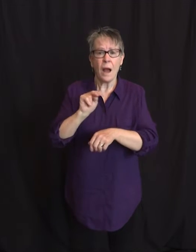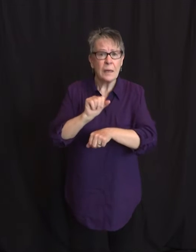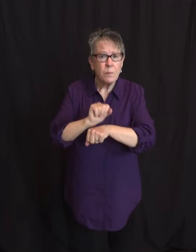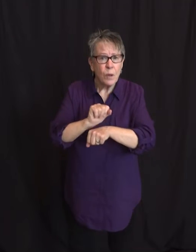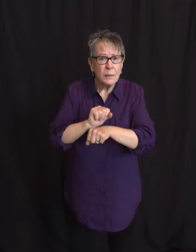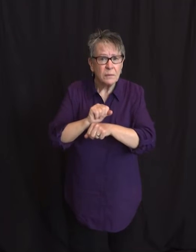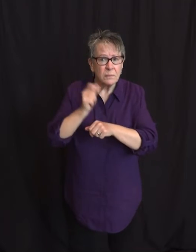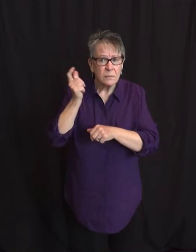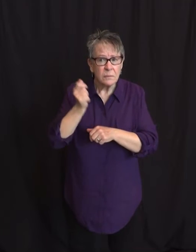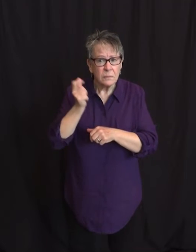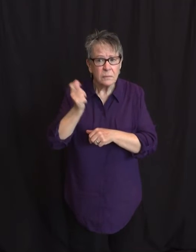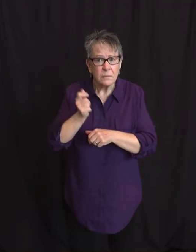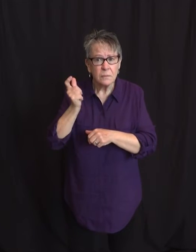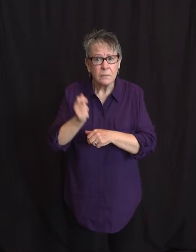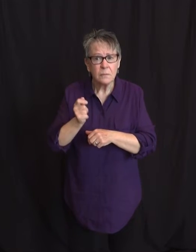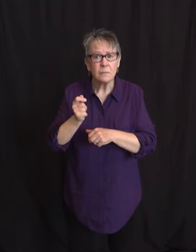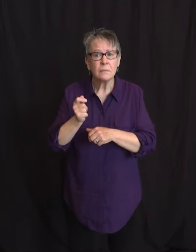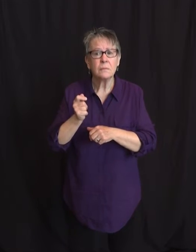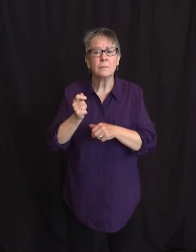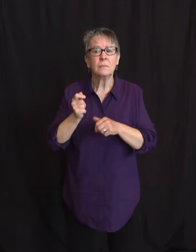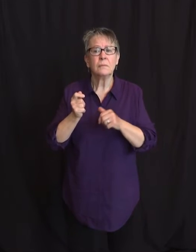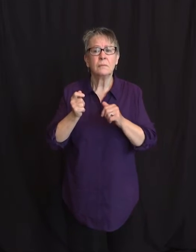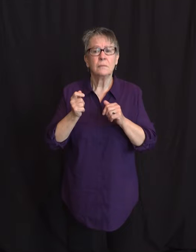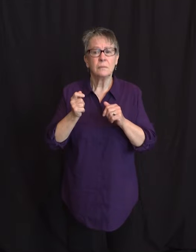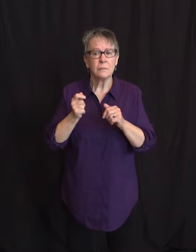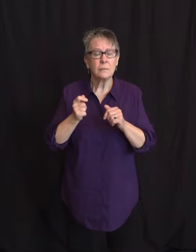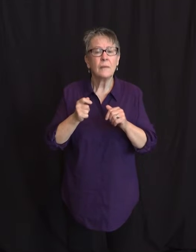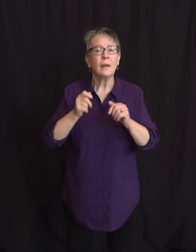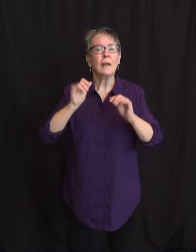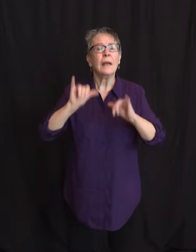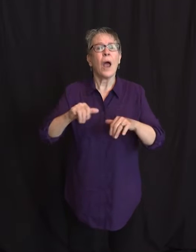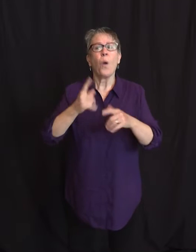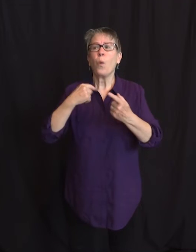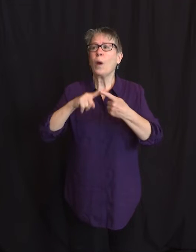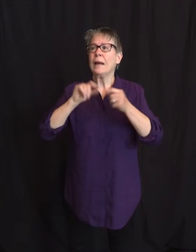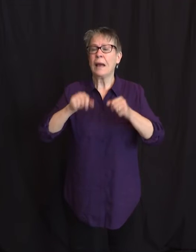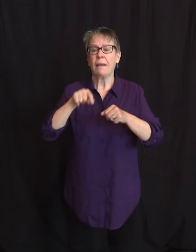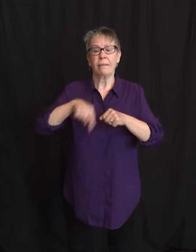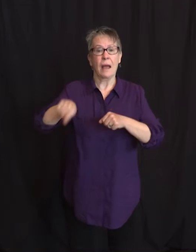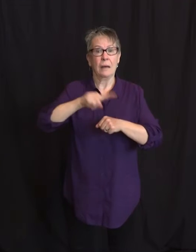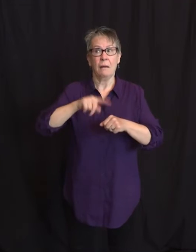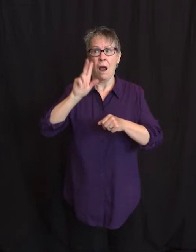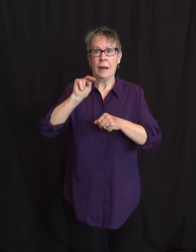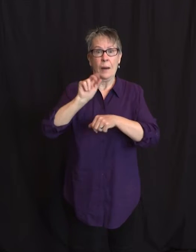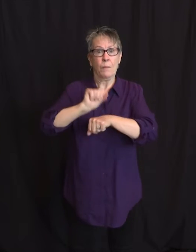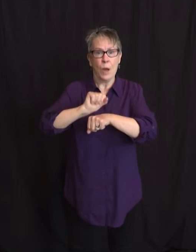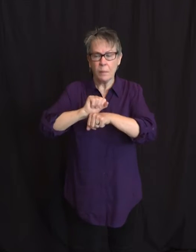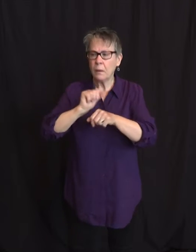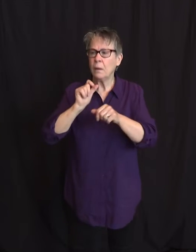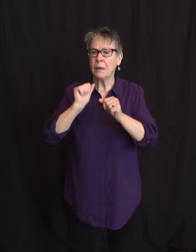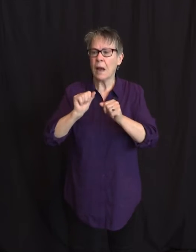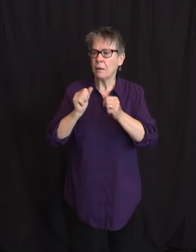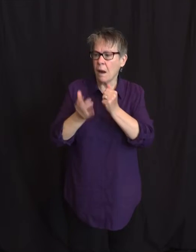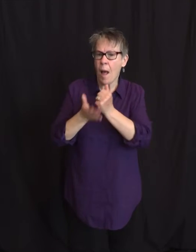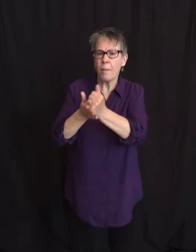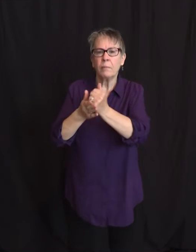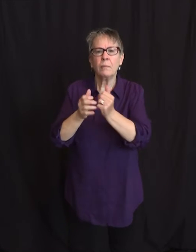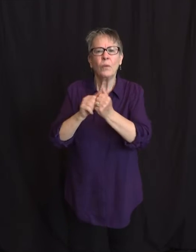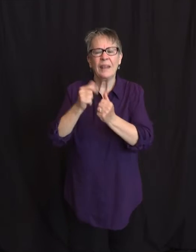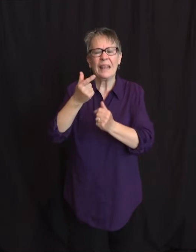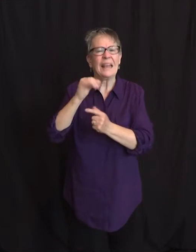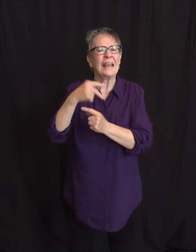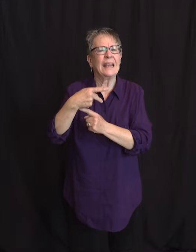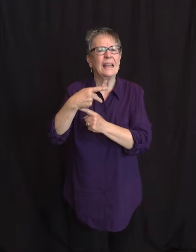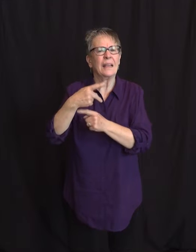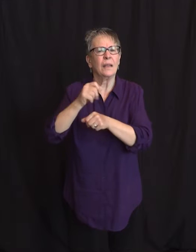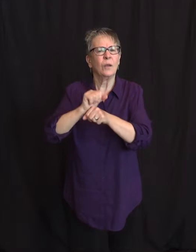workers and self-employers? And also, if you can give an update on the number of backlog backlog at the Department of Labor for unemployment